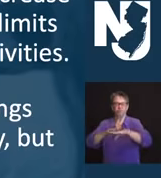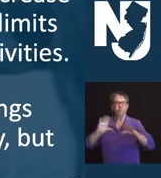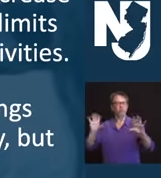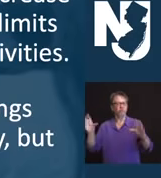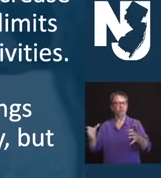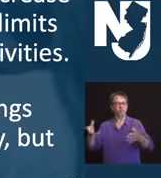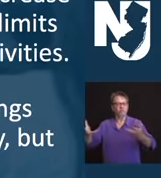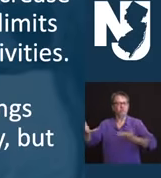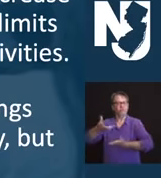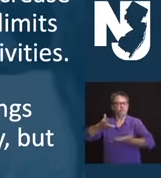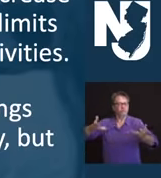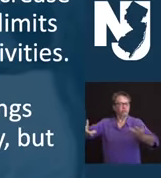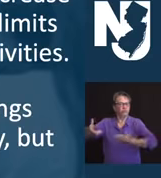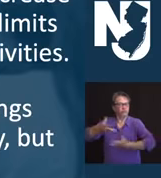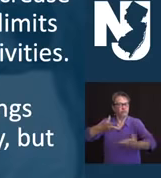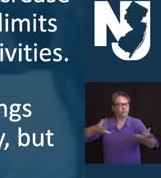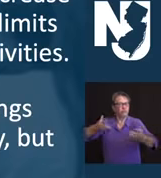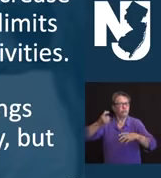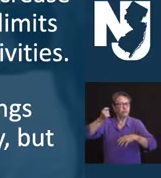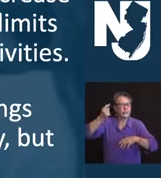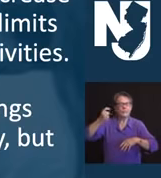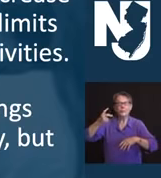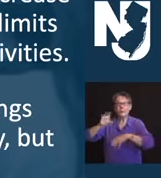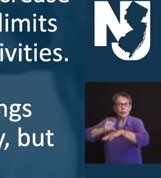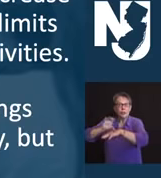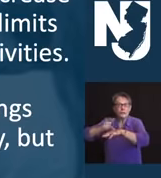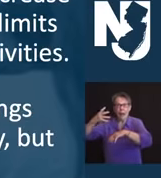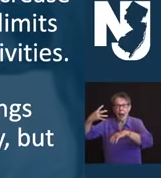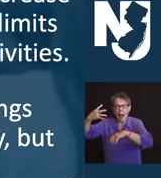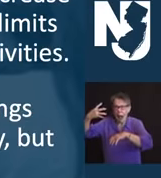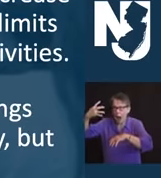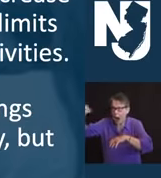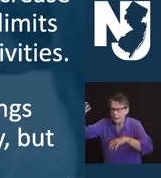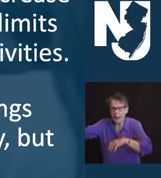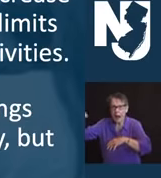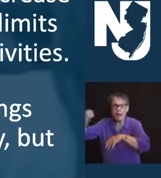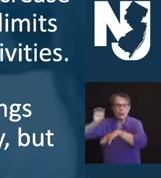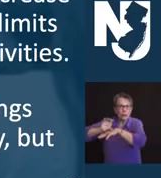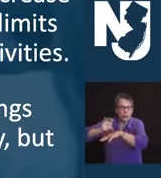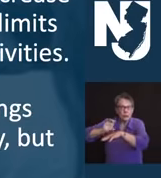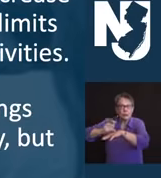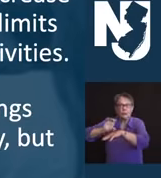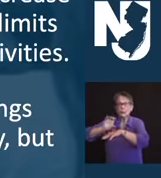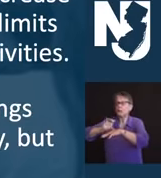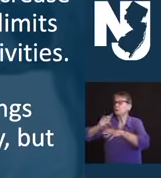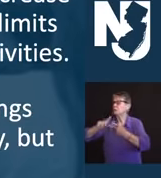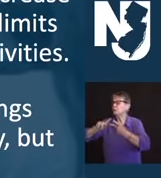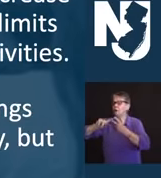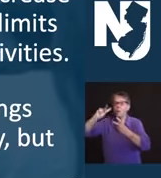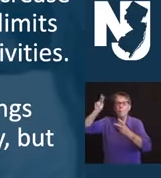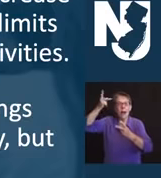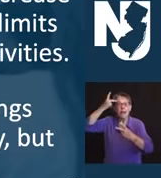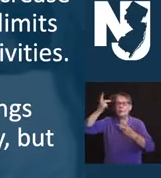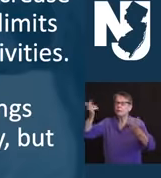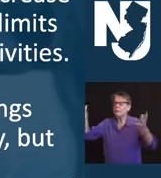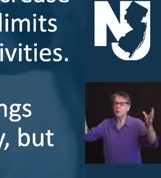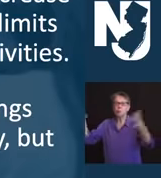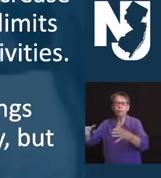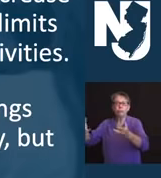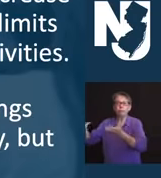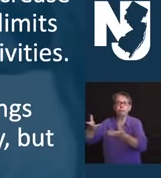for outdoor religious or political activities. But if you're a part of those, wear something on your face, keep social distance as